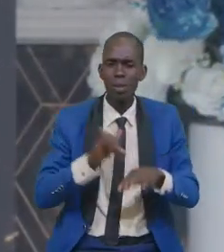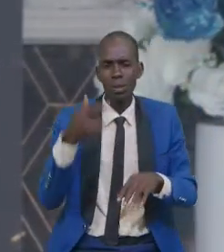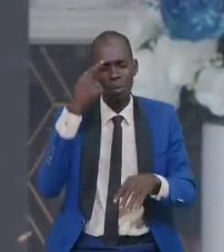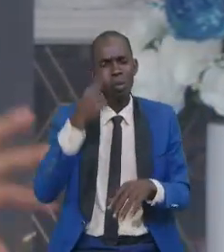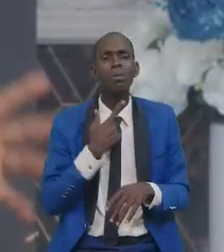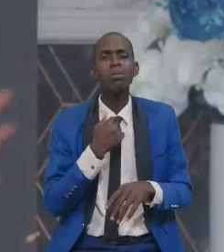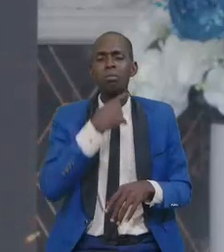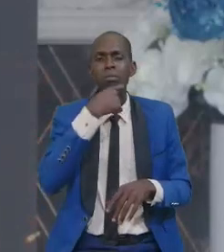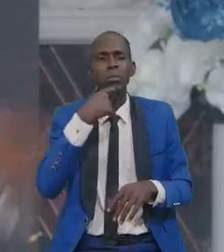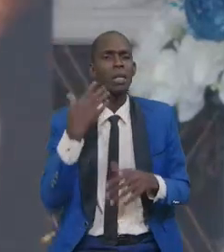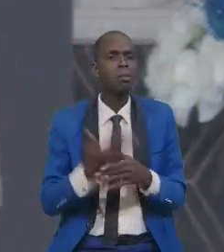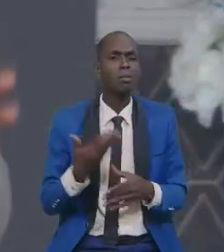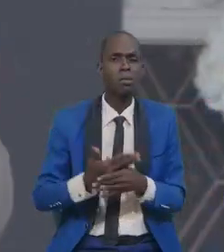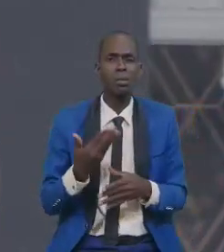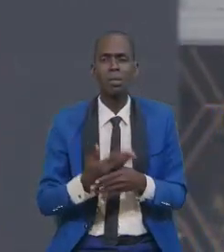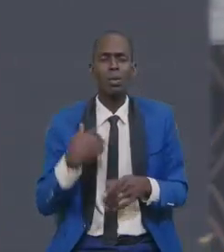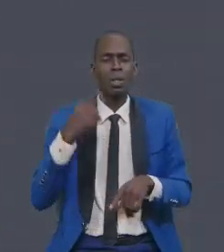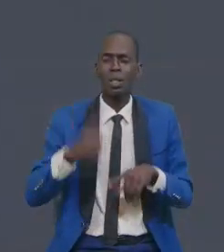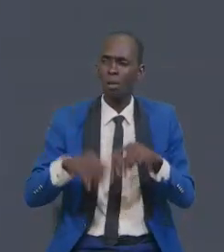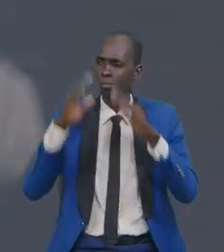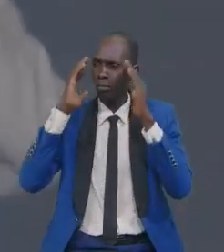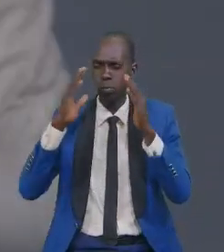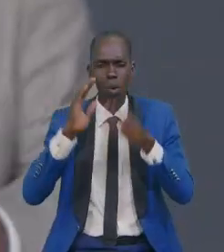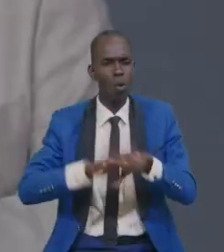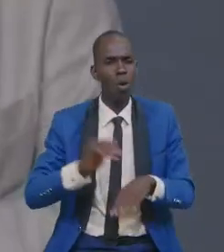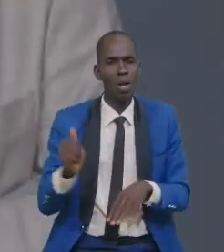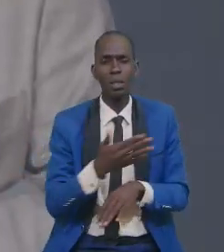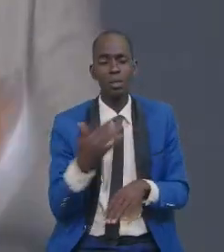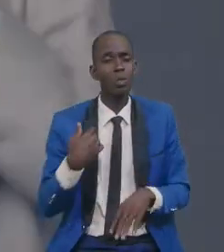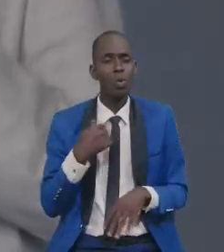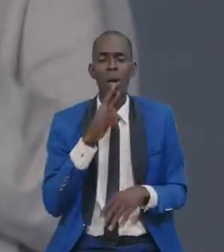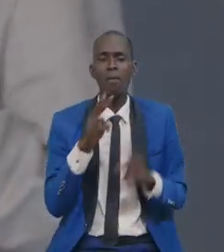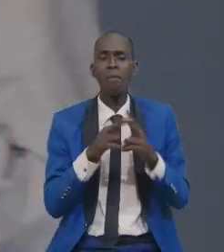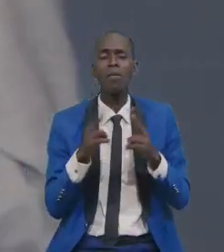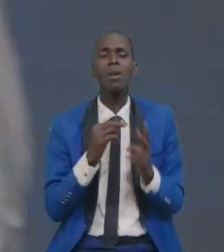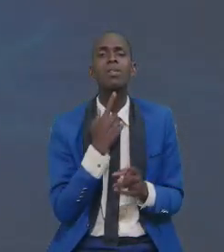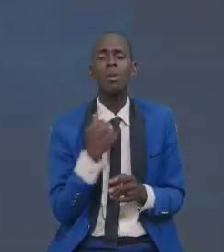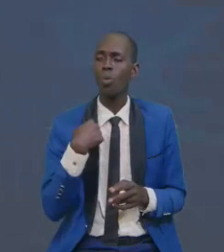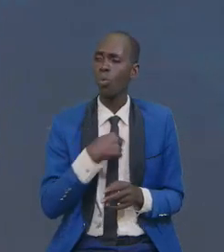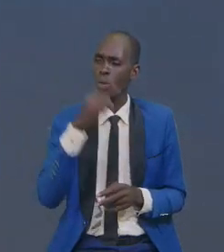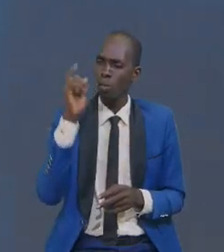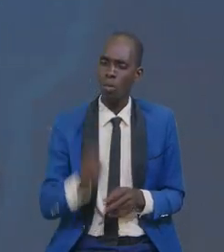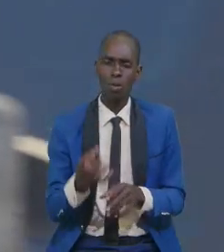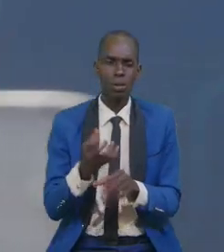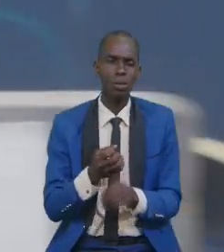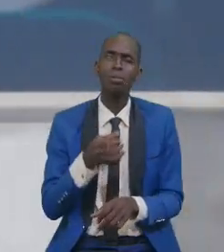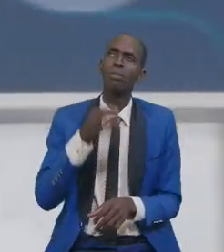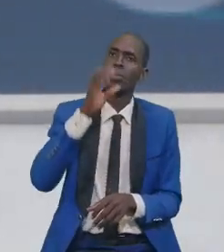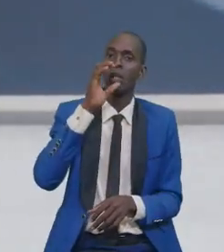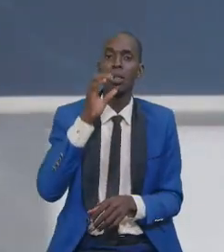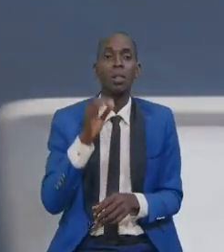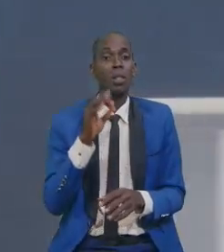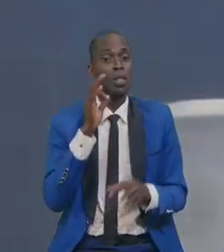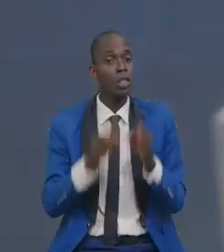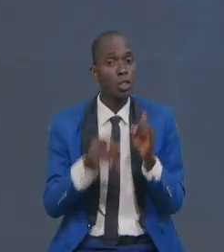so thirsty, we must drink. When you understand, everything I should have